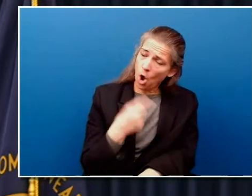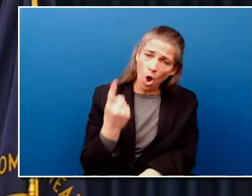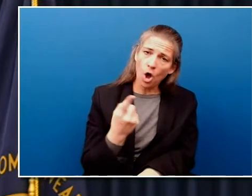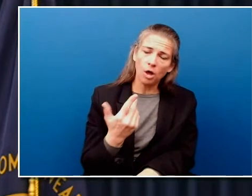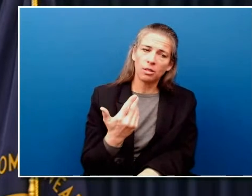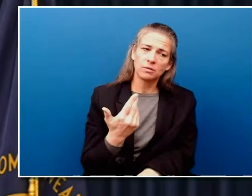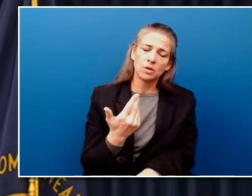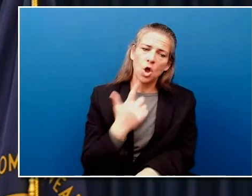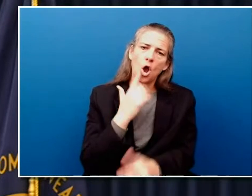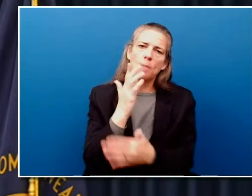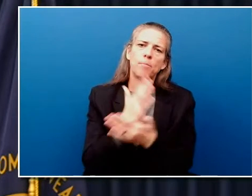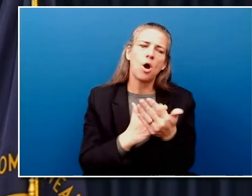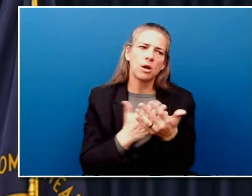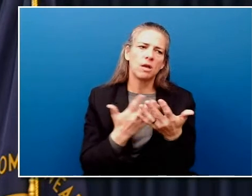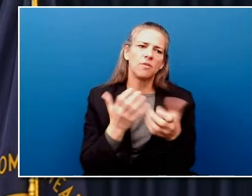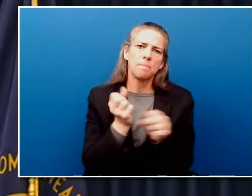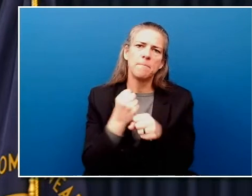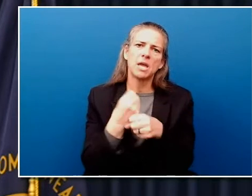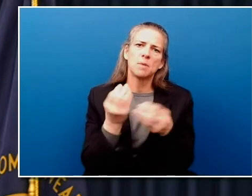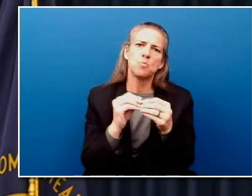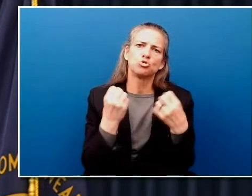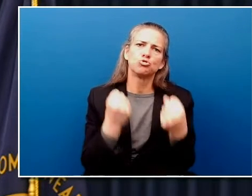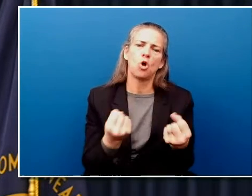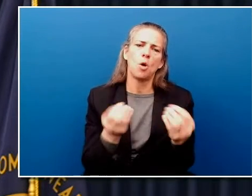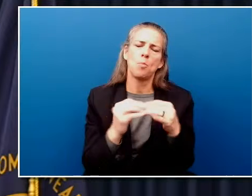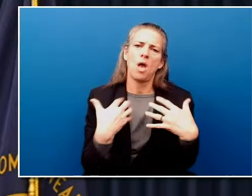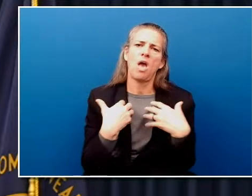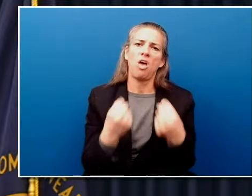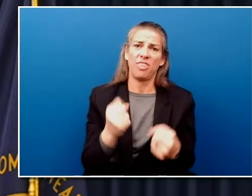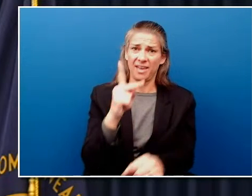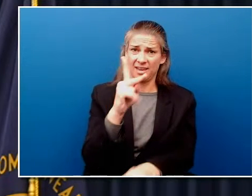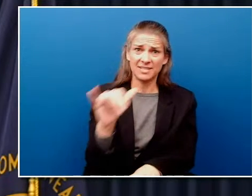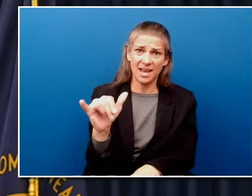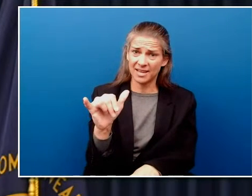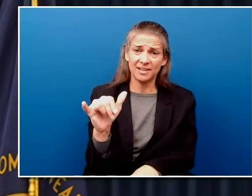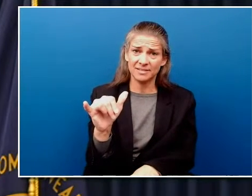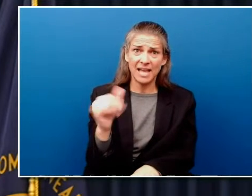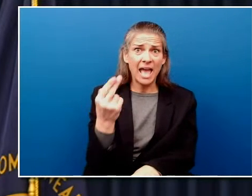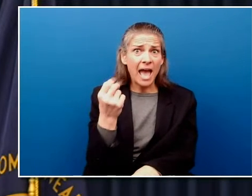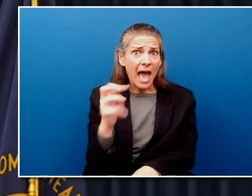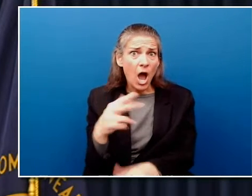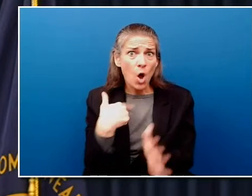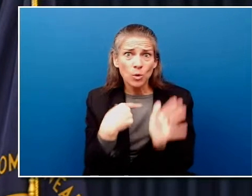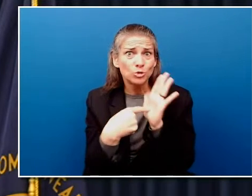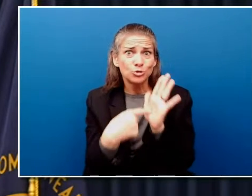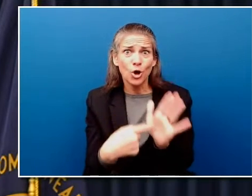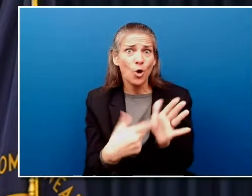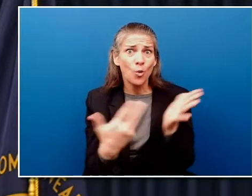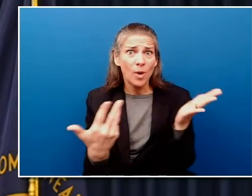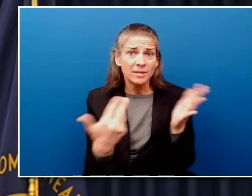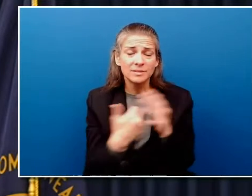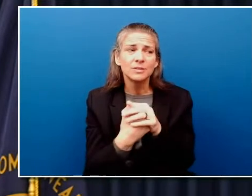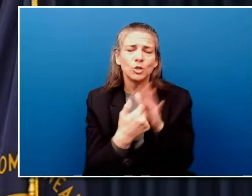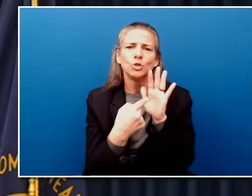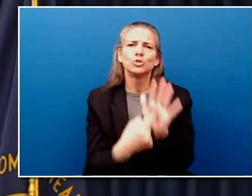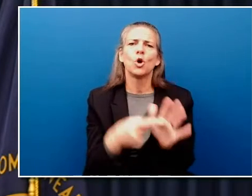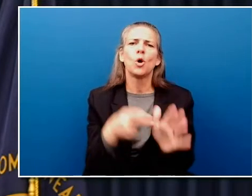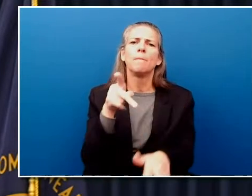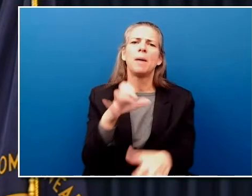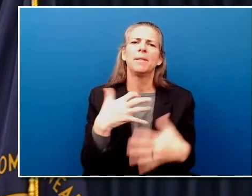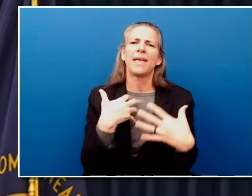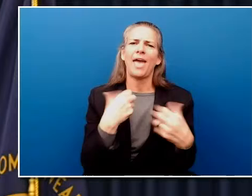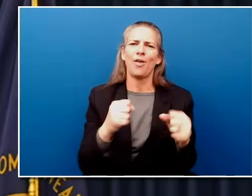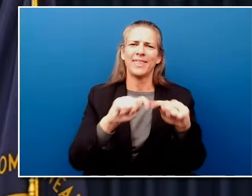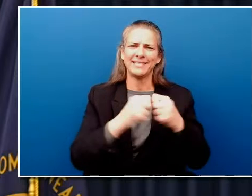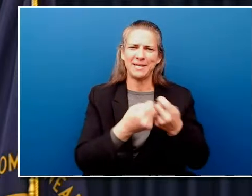creating a stronger and healthier Kentucky. And what a better way to demonstrate that and spotlight our public health team, who